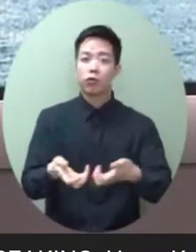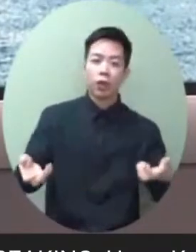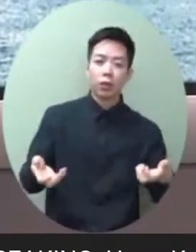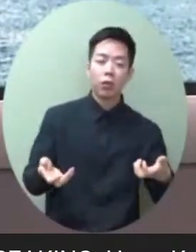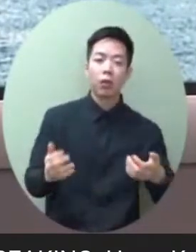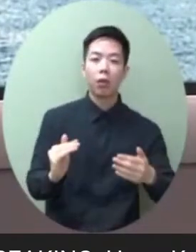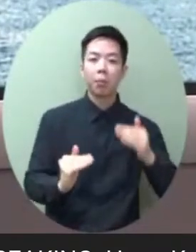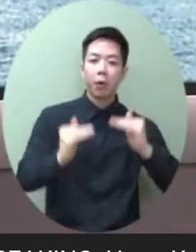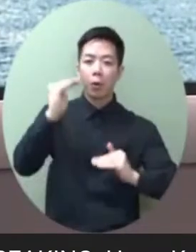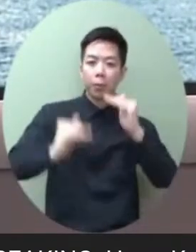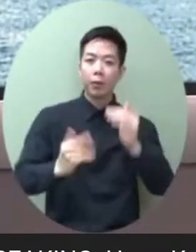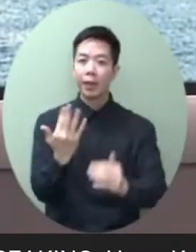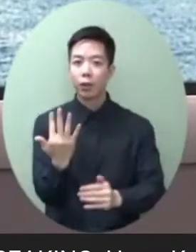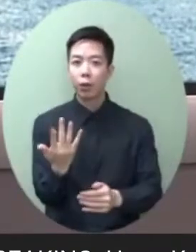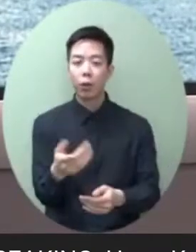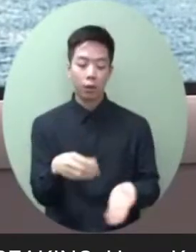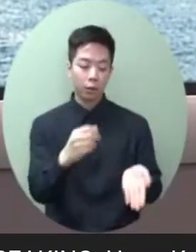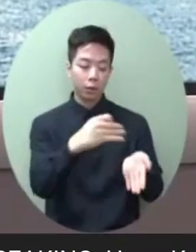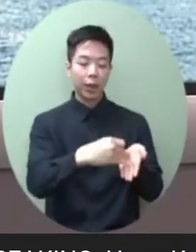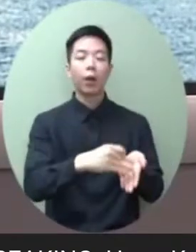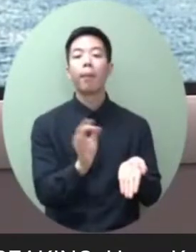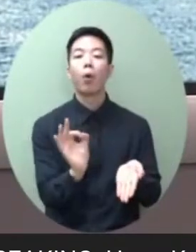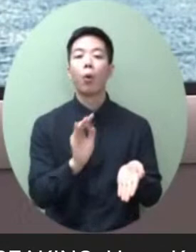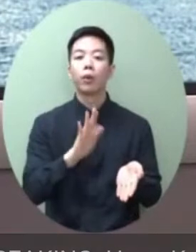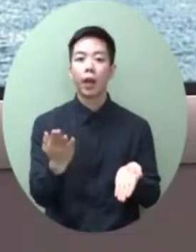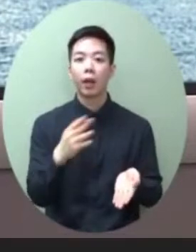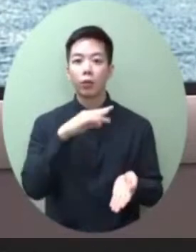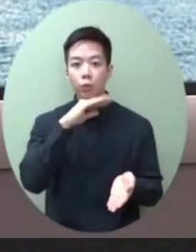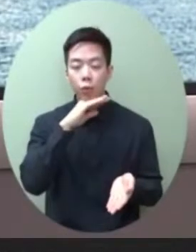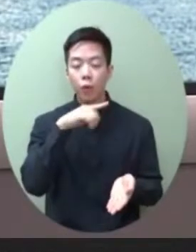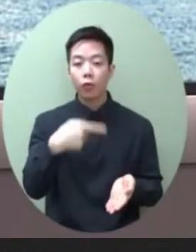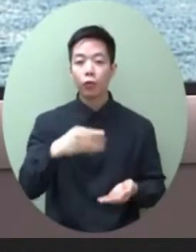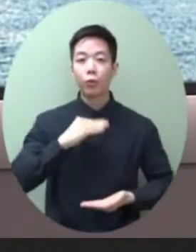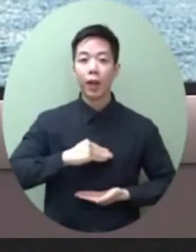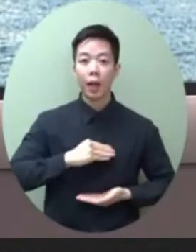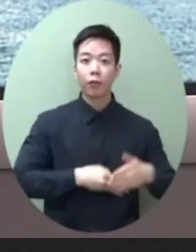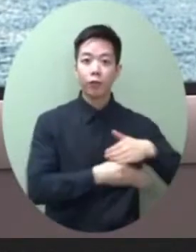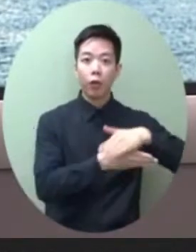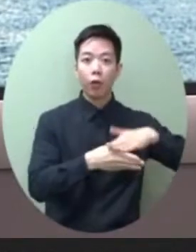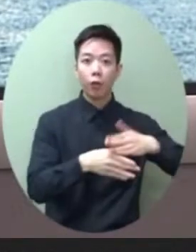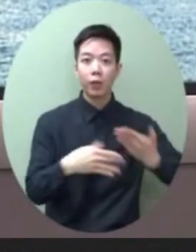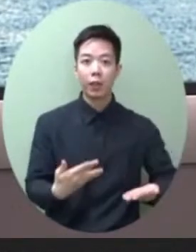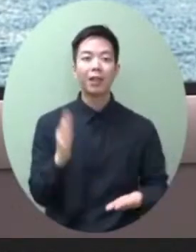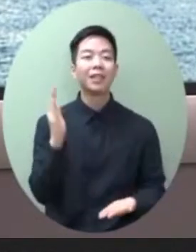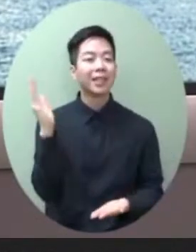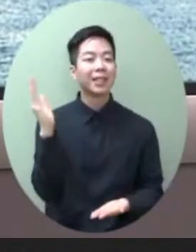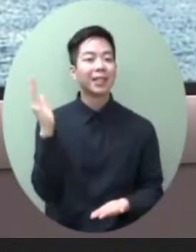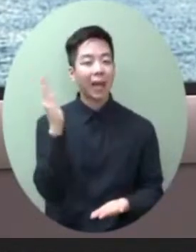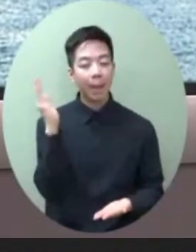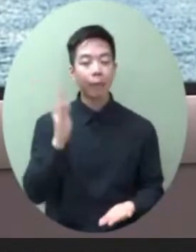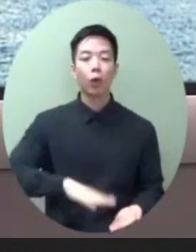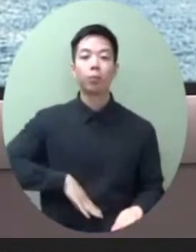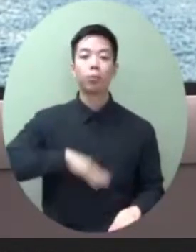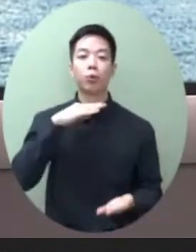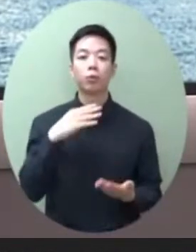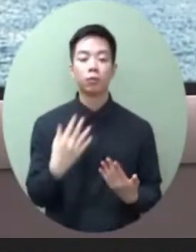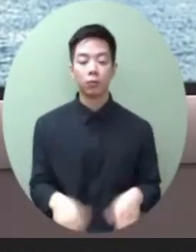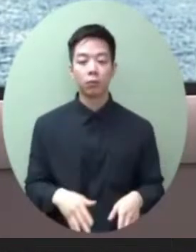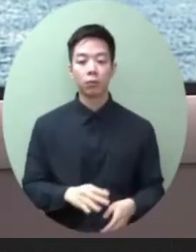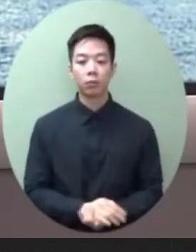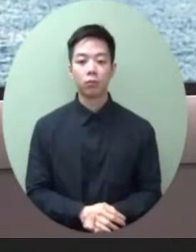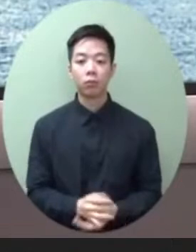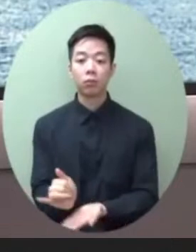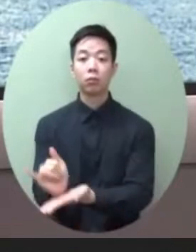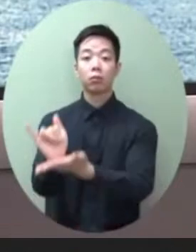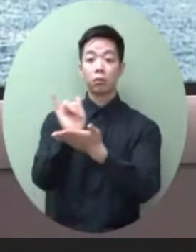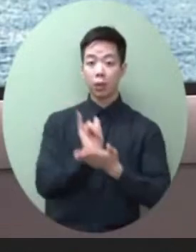not got a percentage of them in proportion to overall number of patients, but for the overall negative pressure wards, the usage rate is